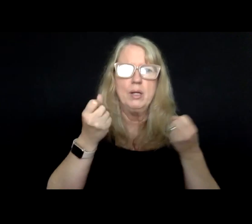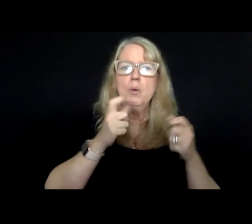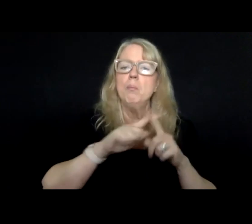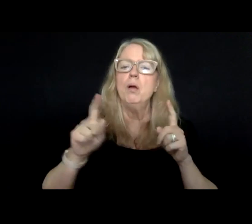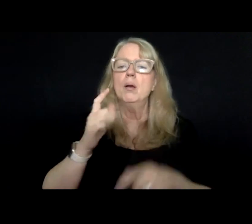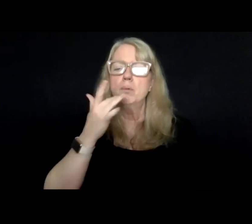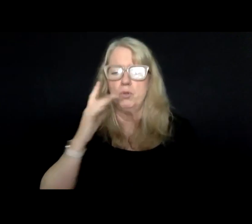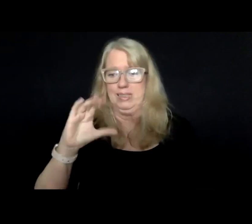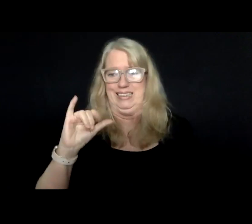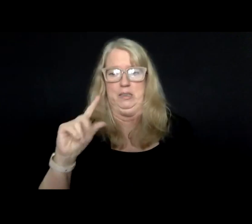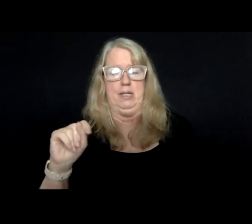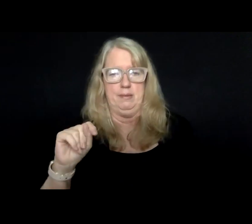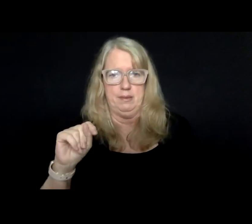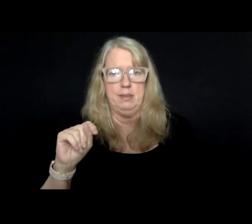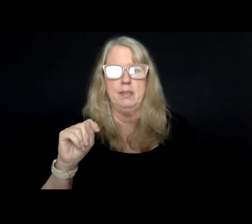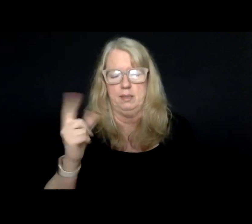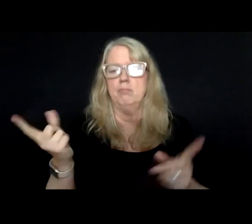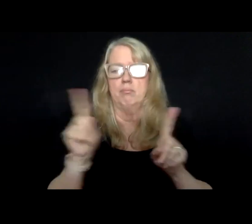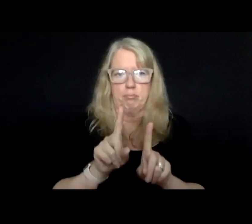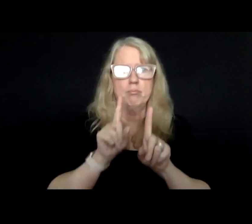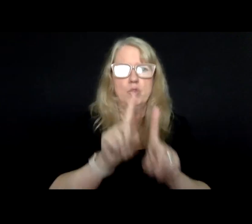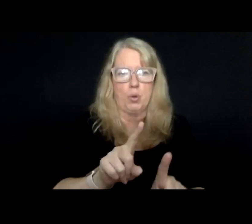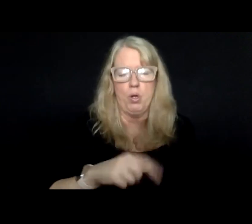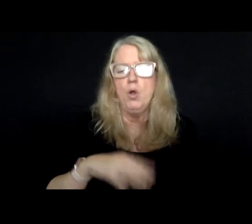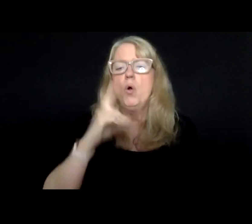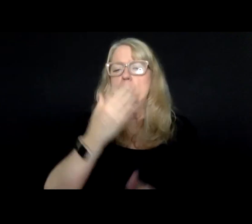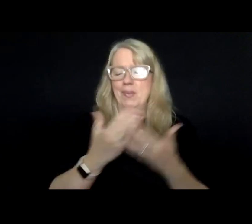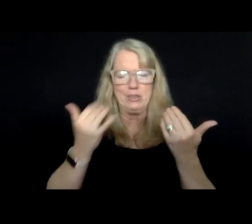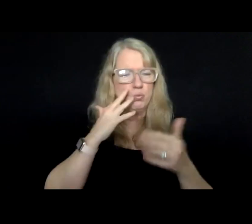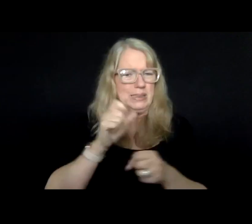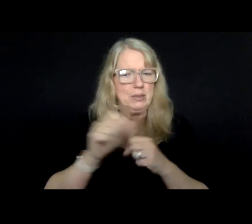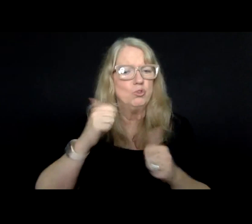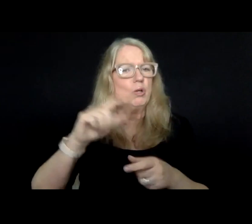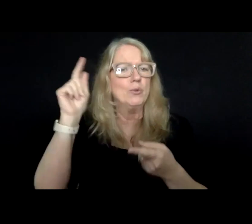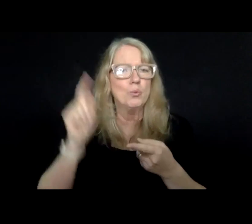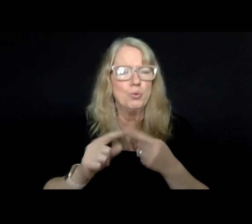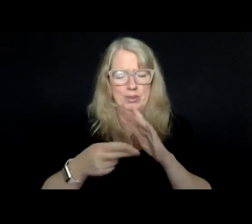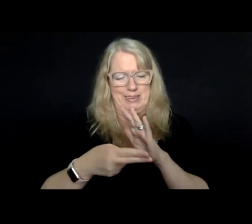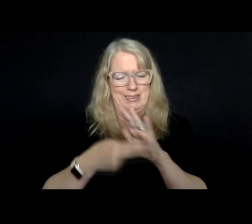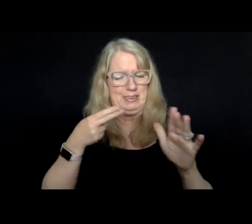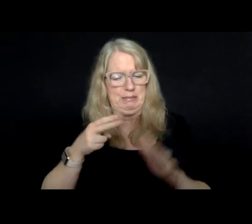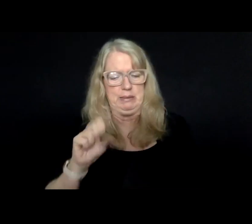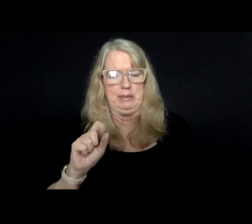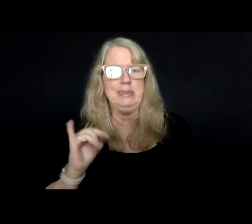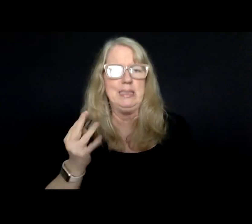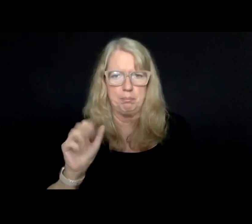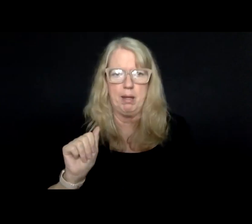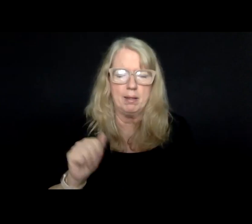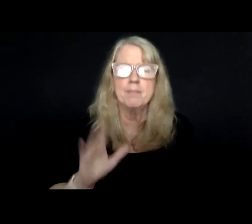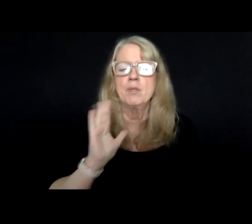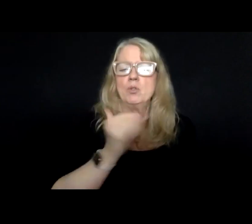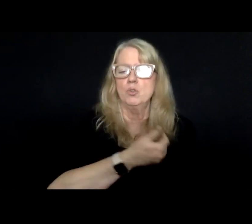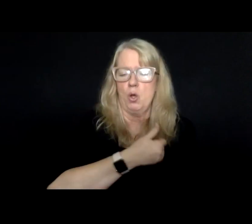CIT officer. One of the pieces we work really hard here is to reduce that stigma piece. So our